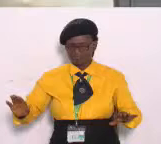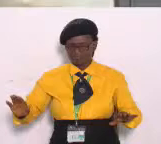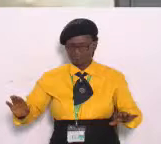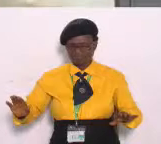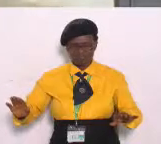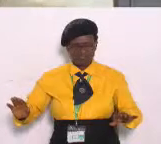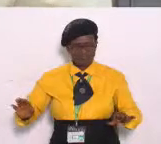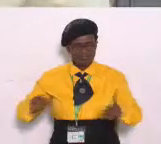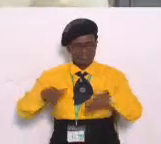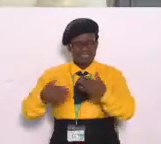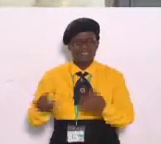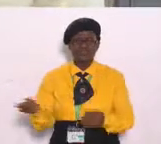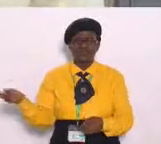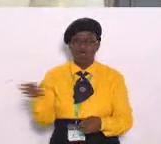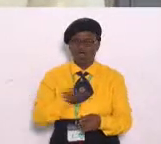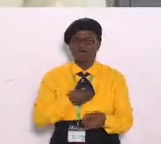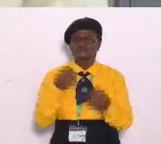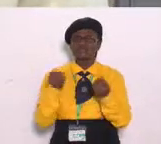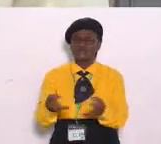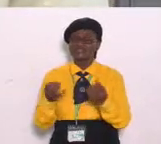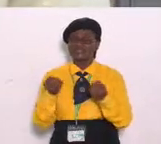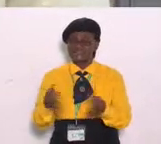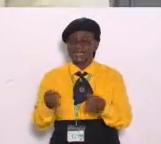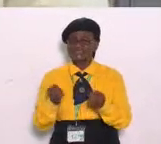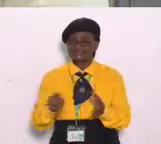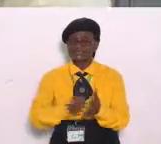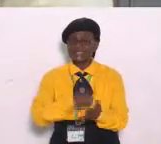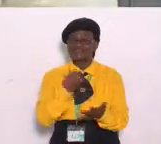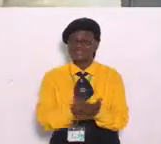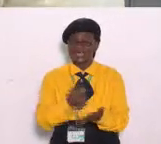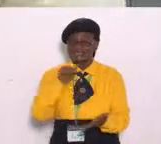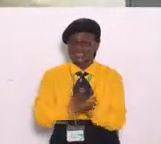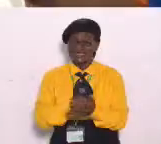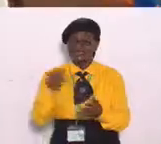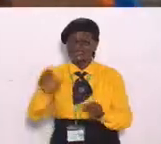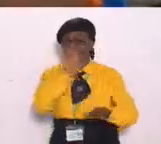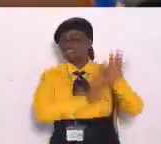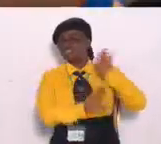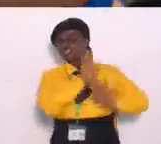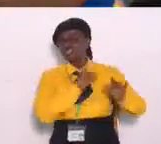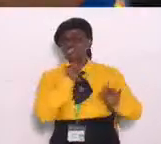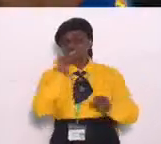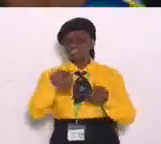give us abundant evidence that the siege is over.